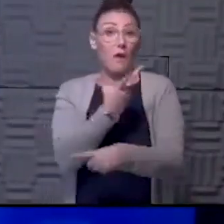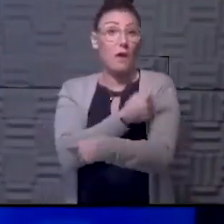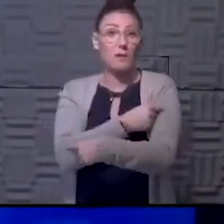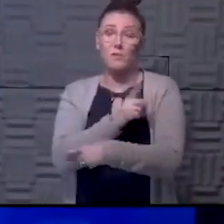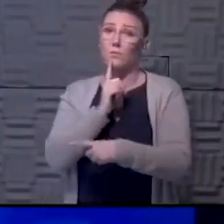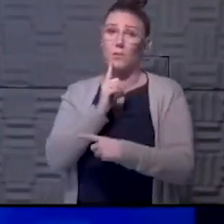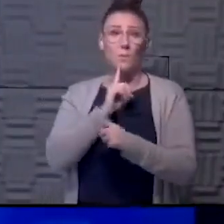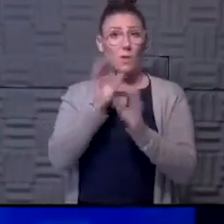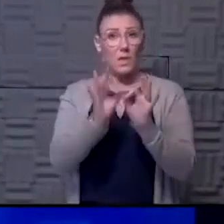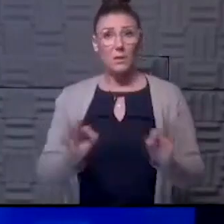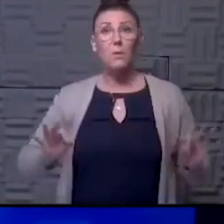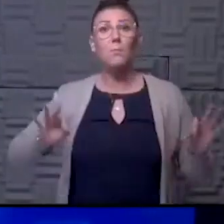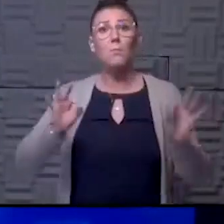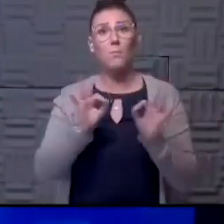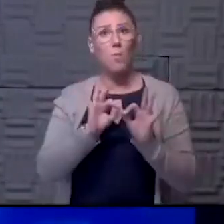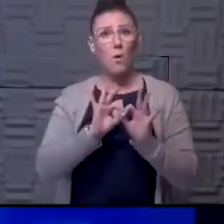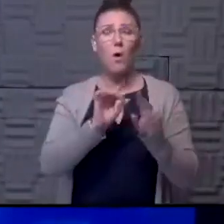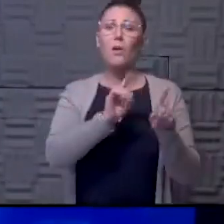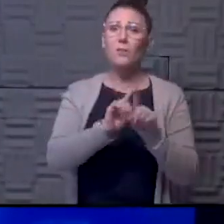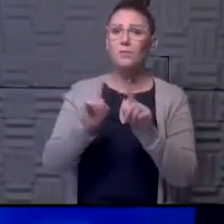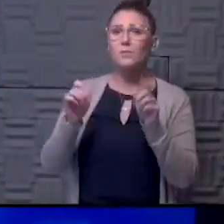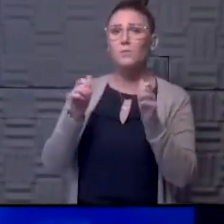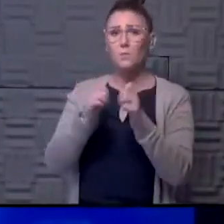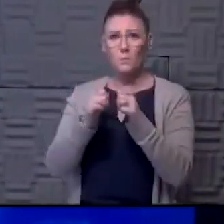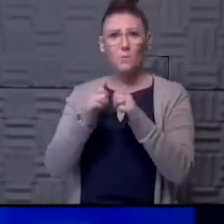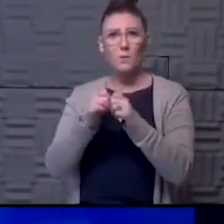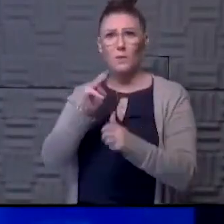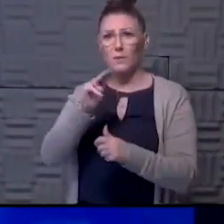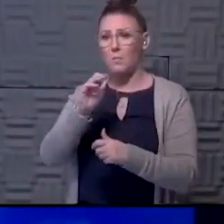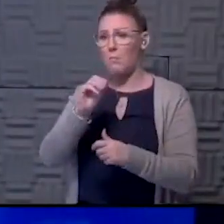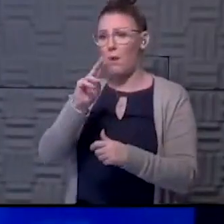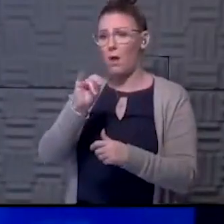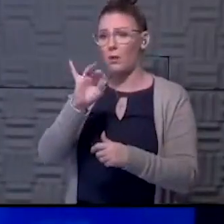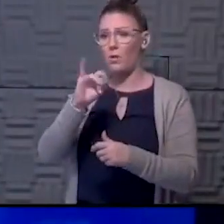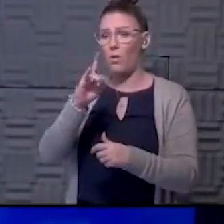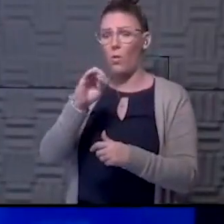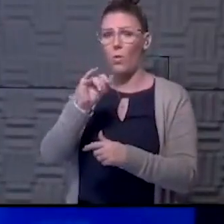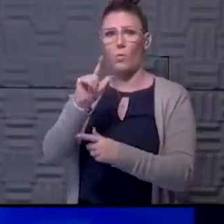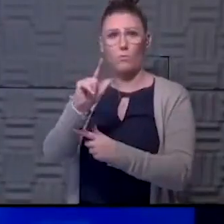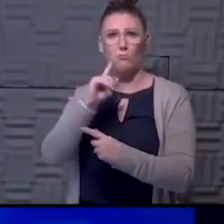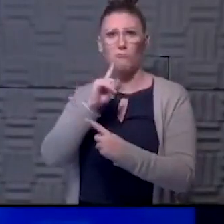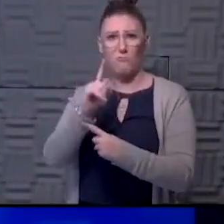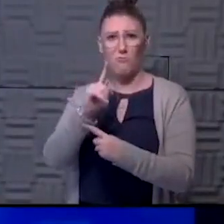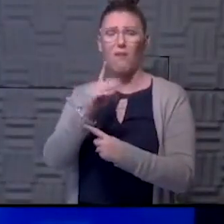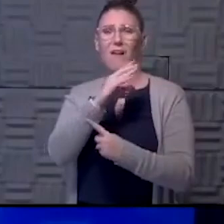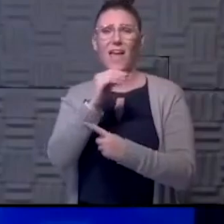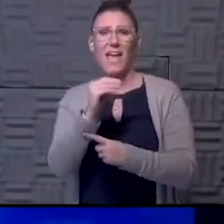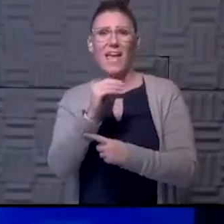really so important, along with monoclonal antibody therapies and hopefully oral and inhaled therapies that